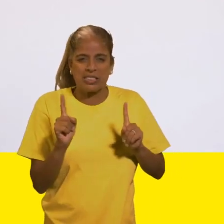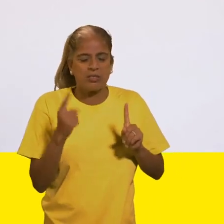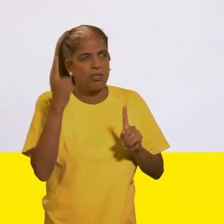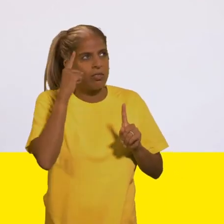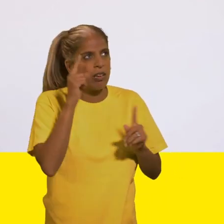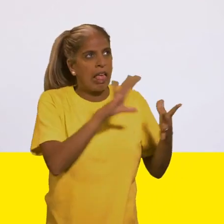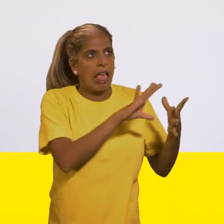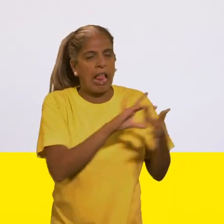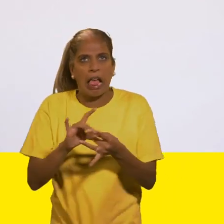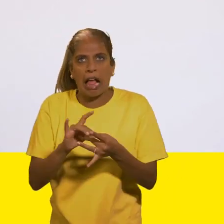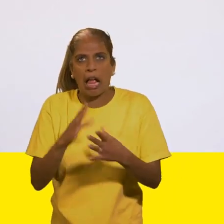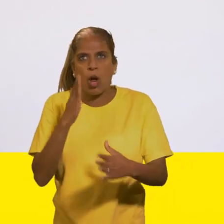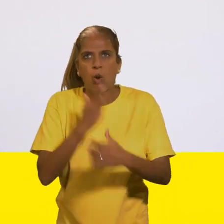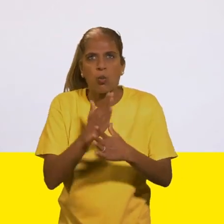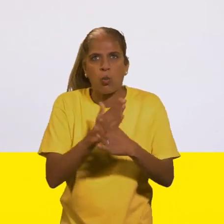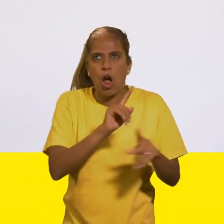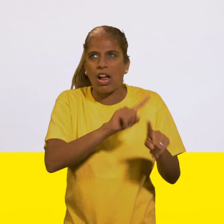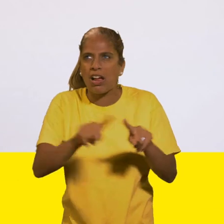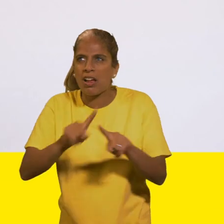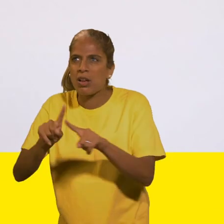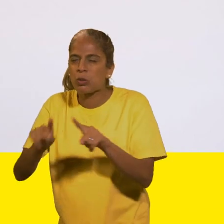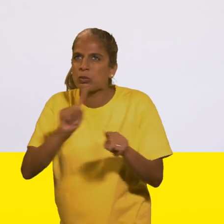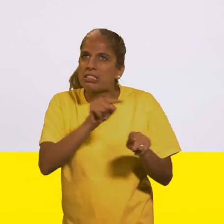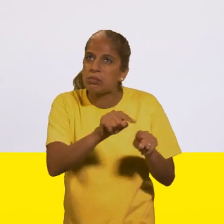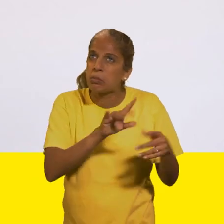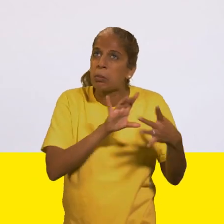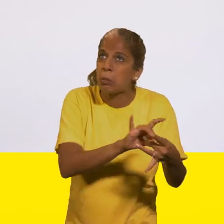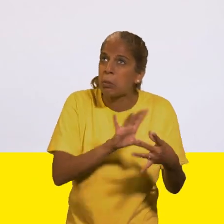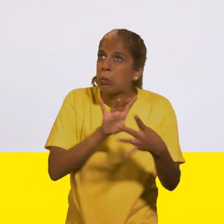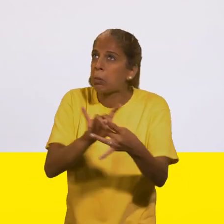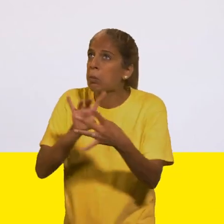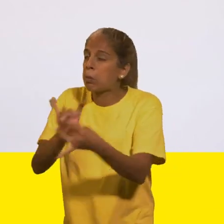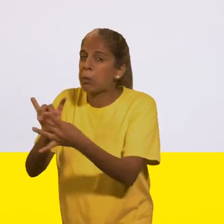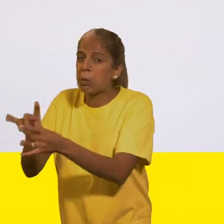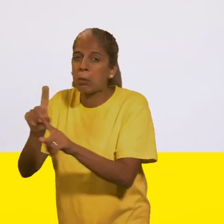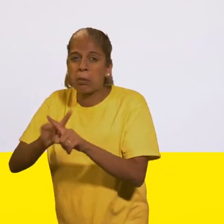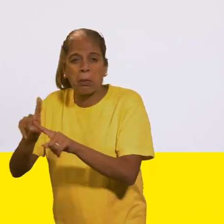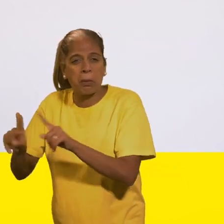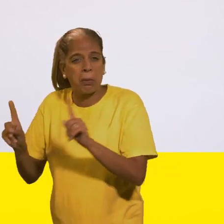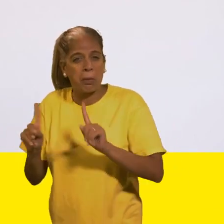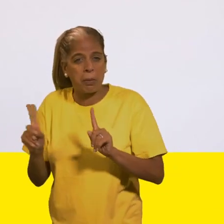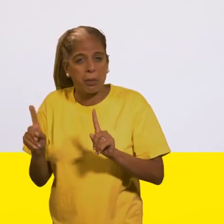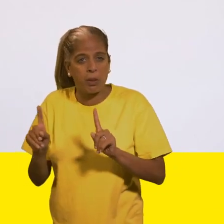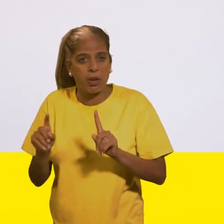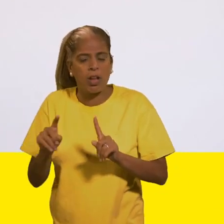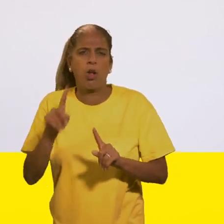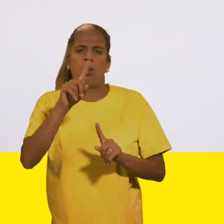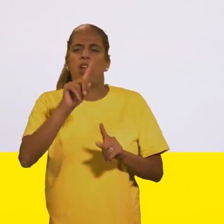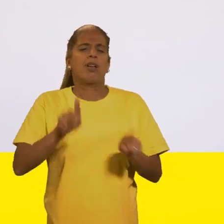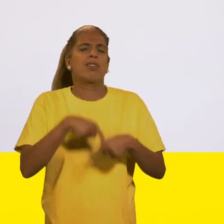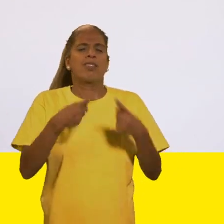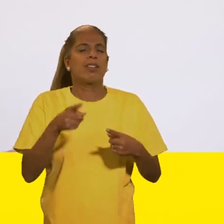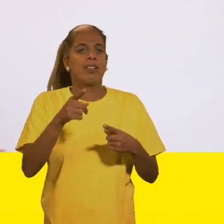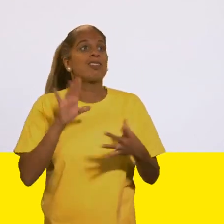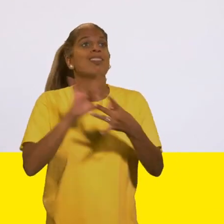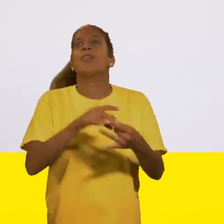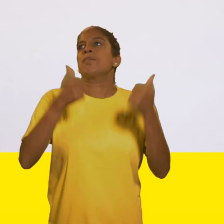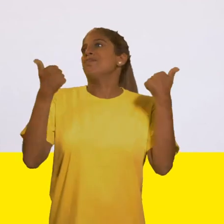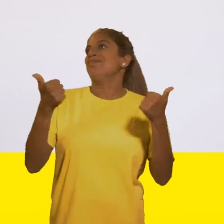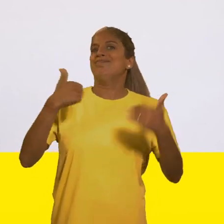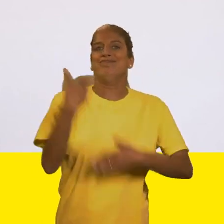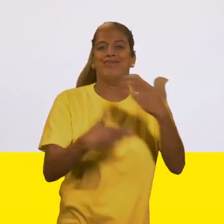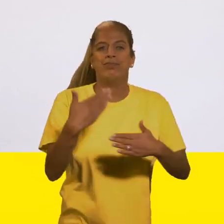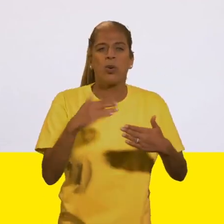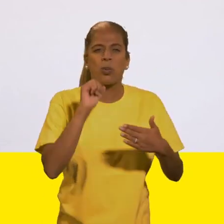of maybe try and sit down, just think of your strengths and just think, how can I apply that to